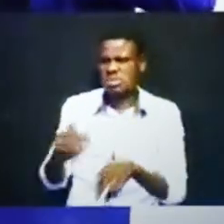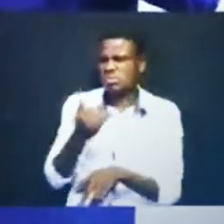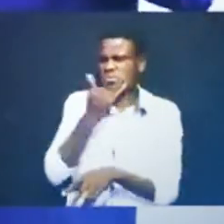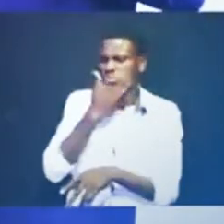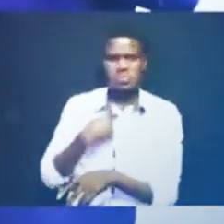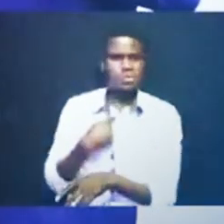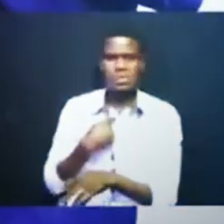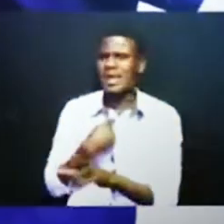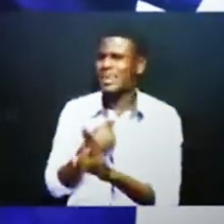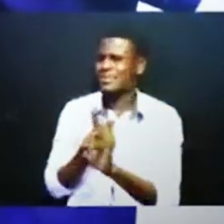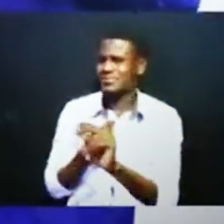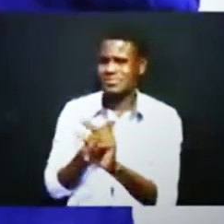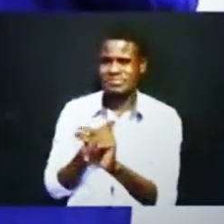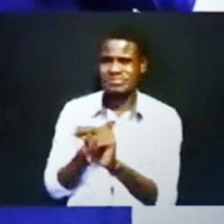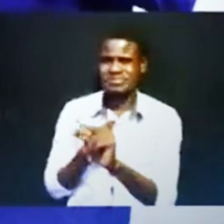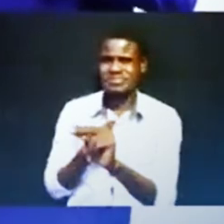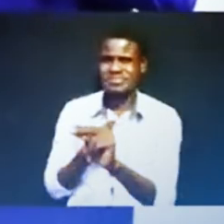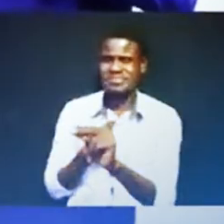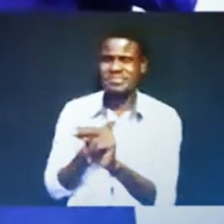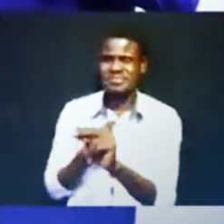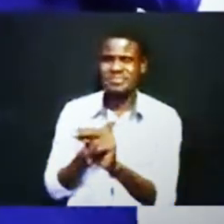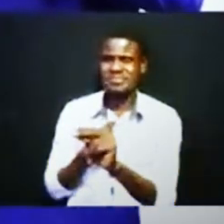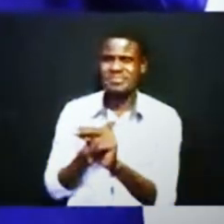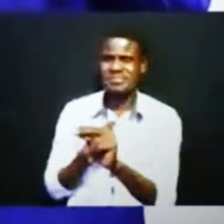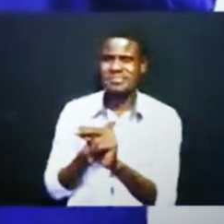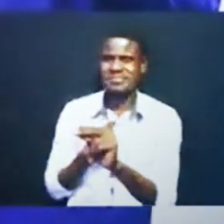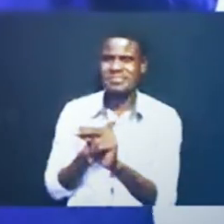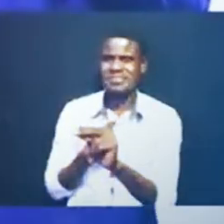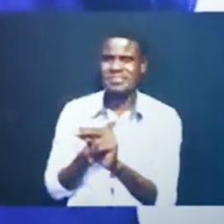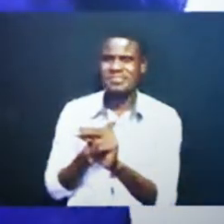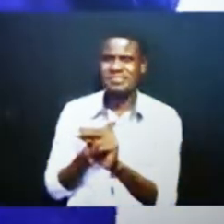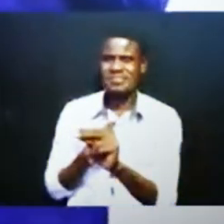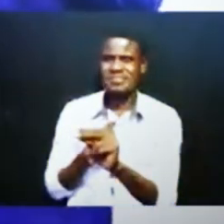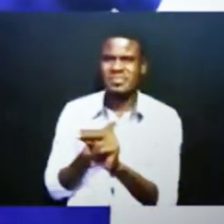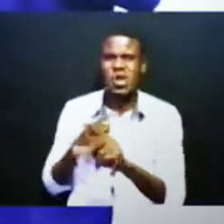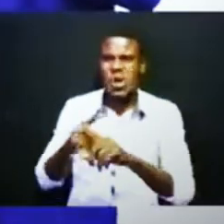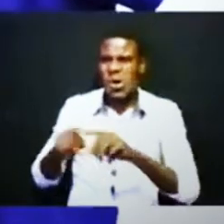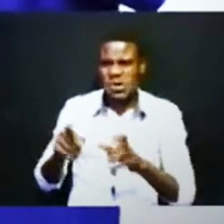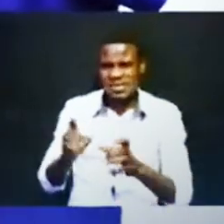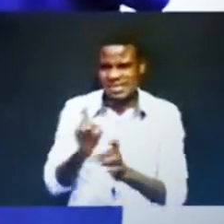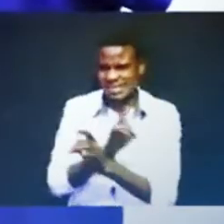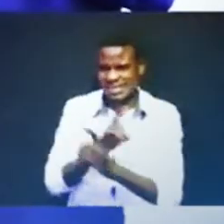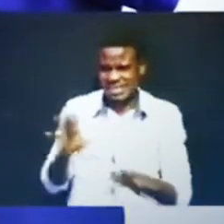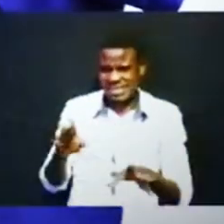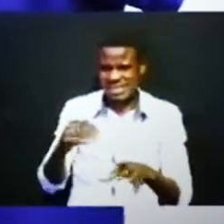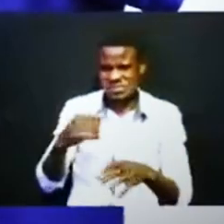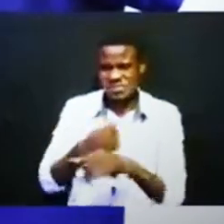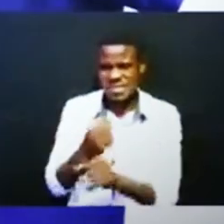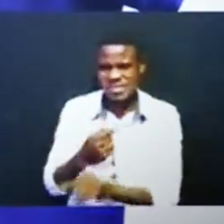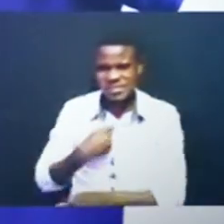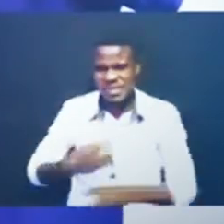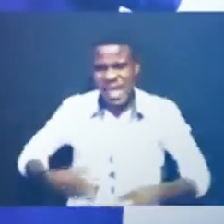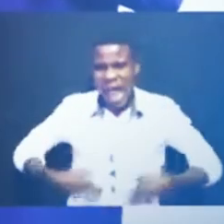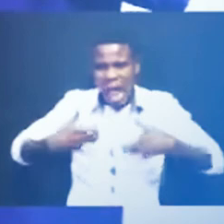Or nothing will cause me